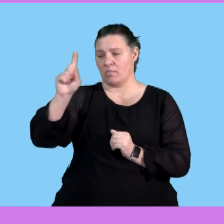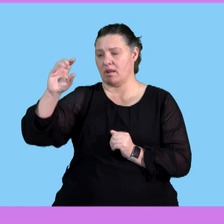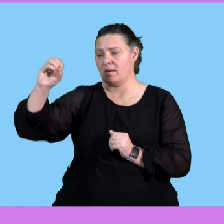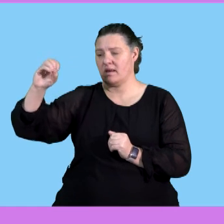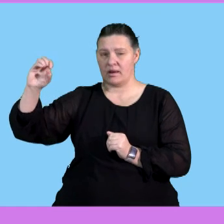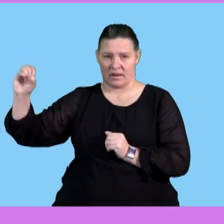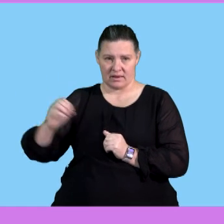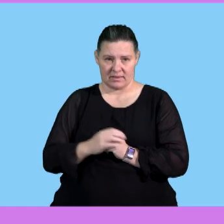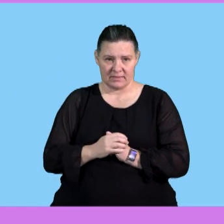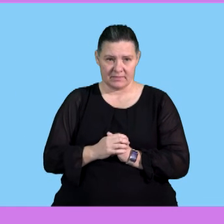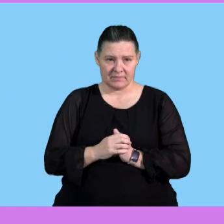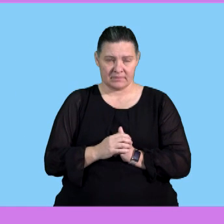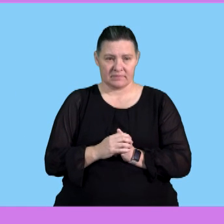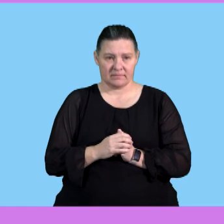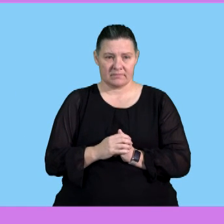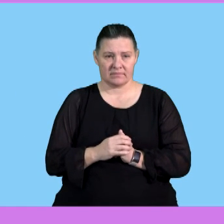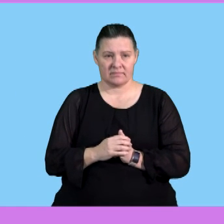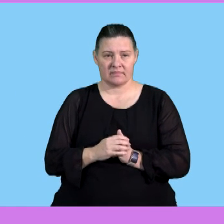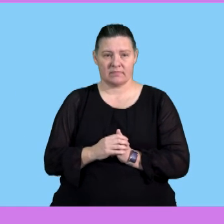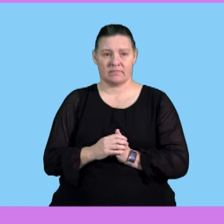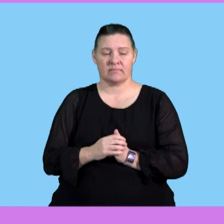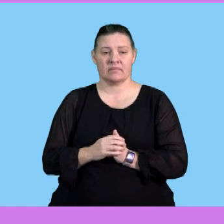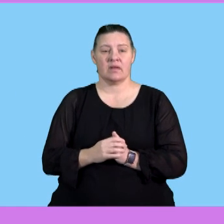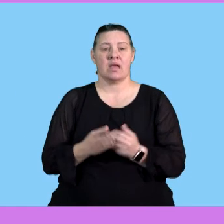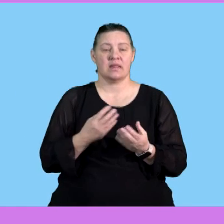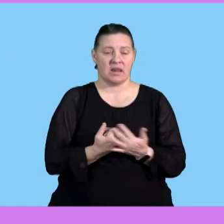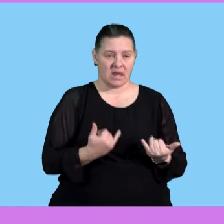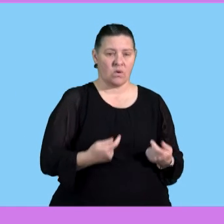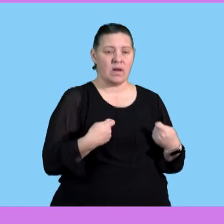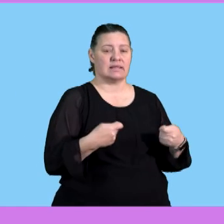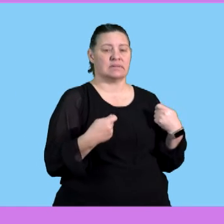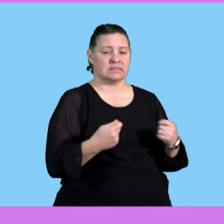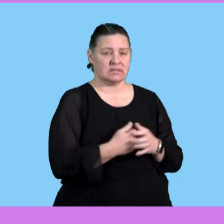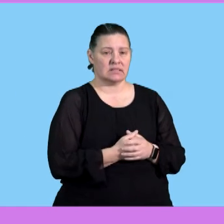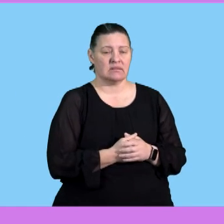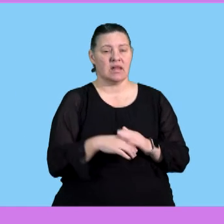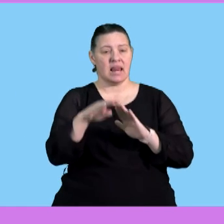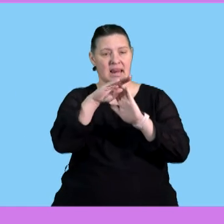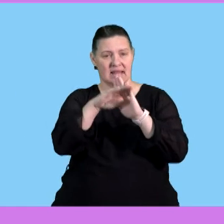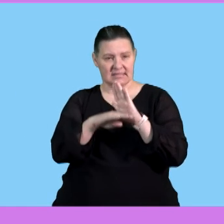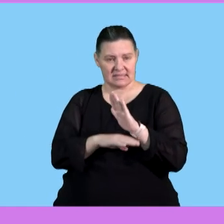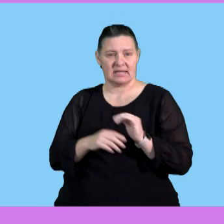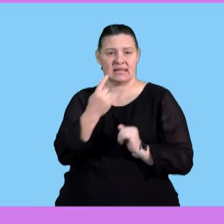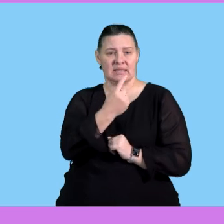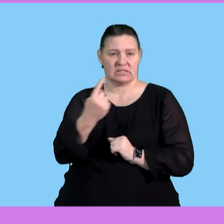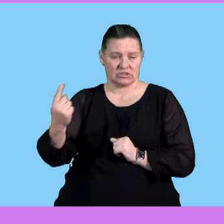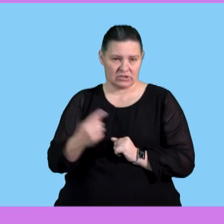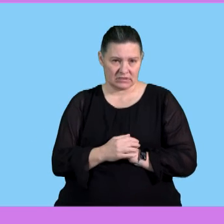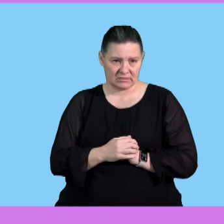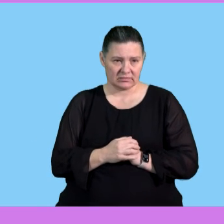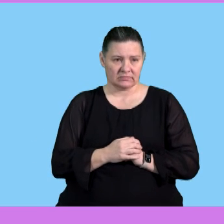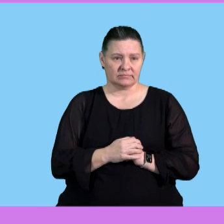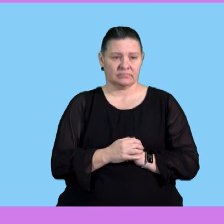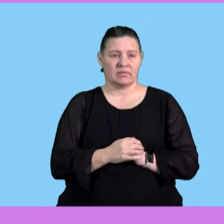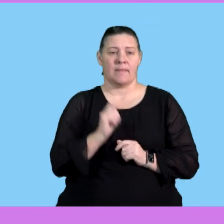written income. So that is on the income part. Then expenses, you will list each and every one: